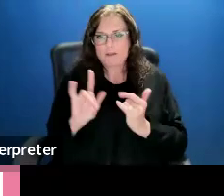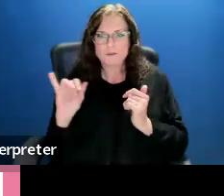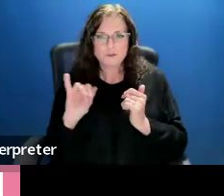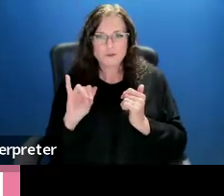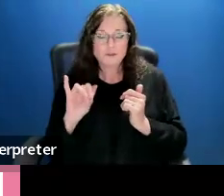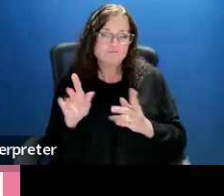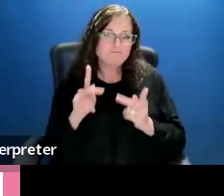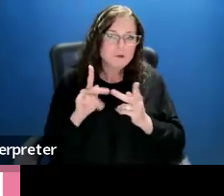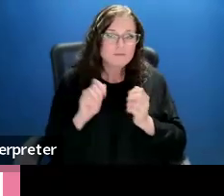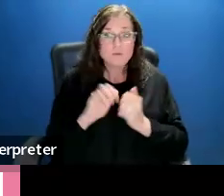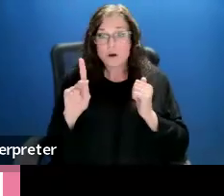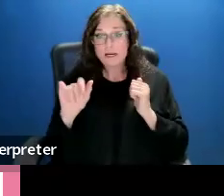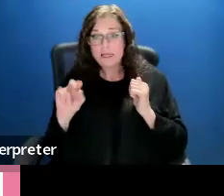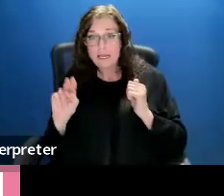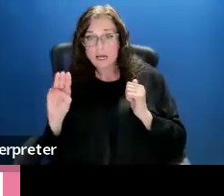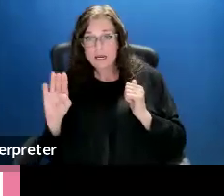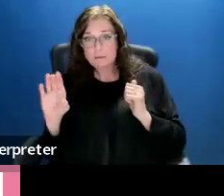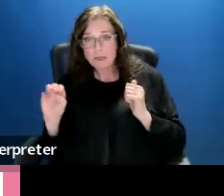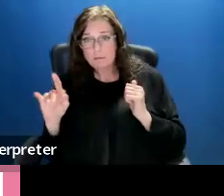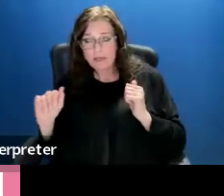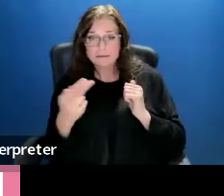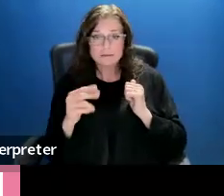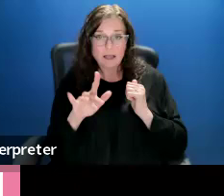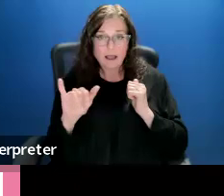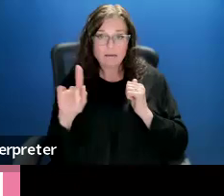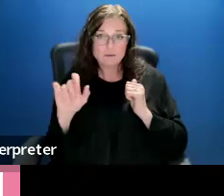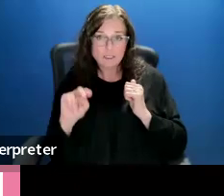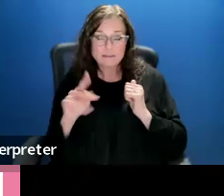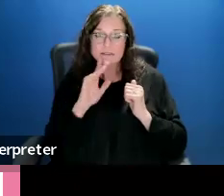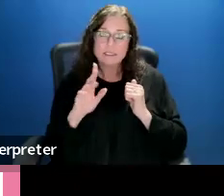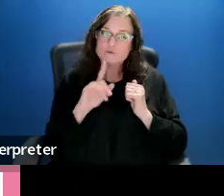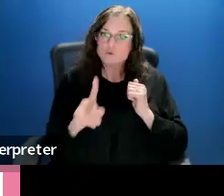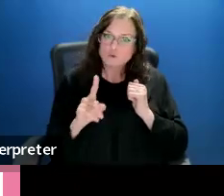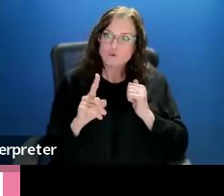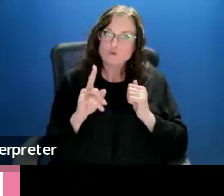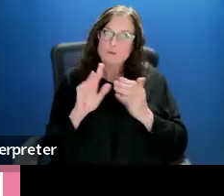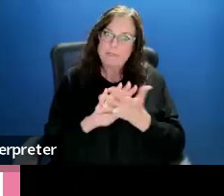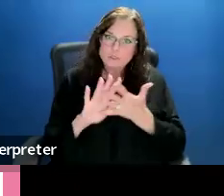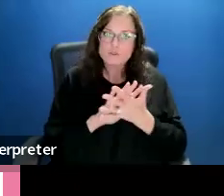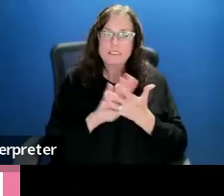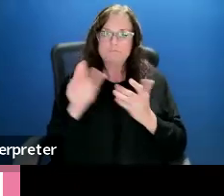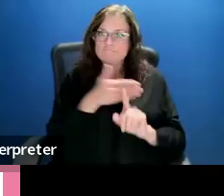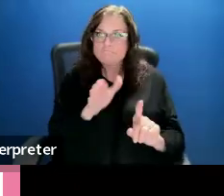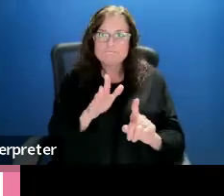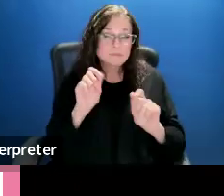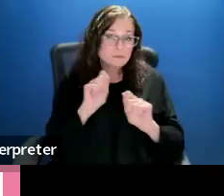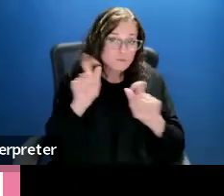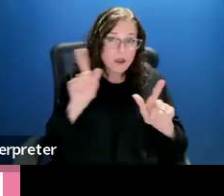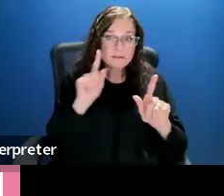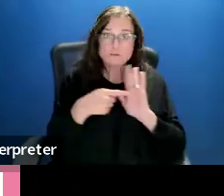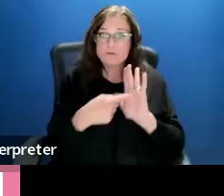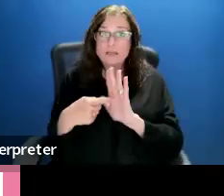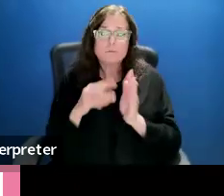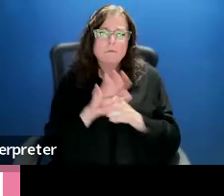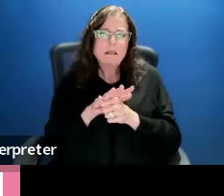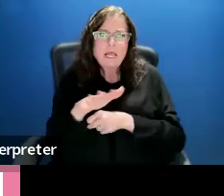for fans of Karen McManus and Holly Jackson, this is a true puzzle box mystery filled with sharp turns, surprising reveals, and plenty of